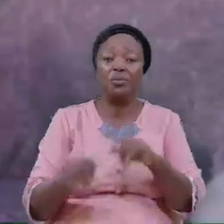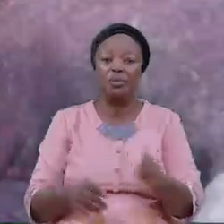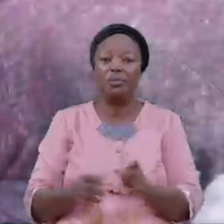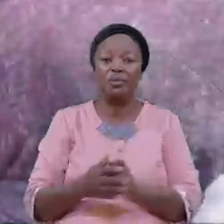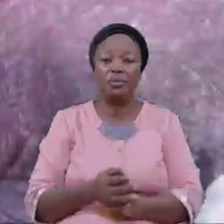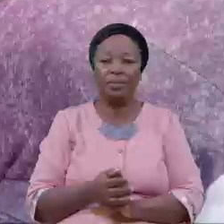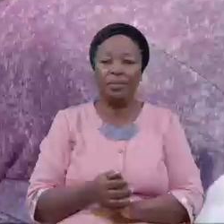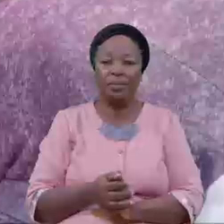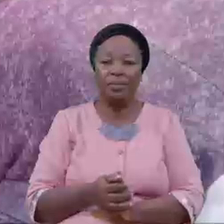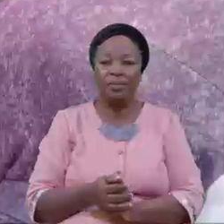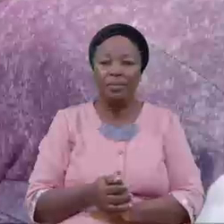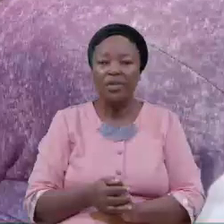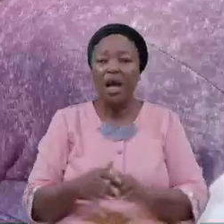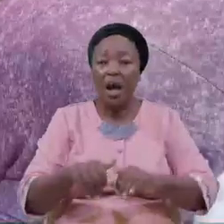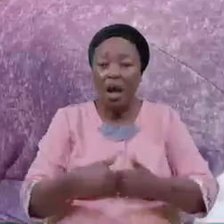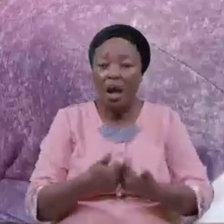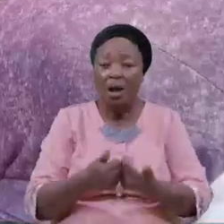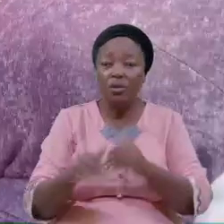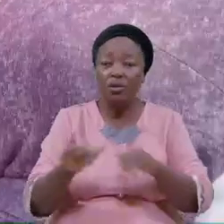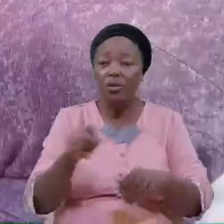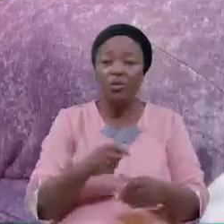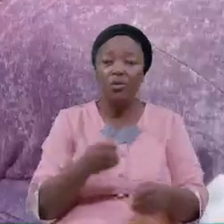How do you counsel the wife?